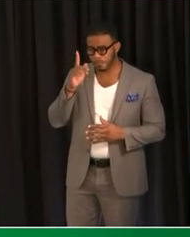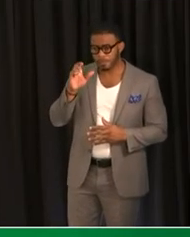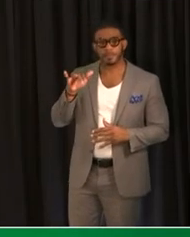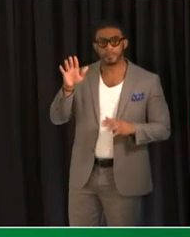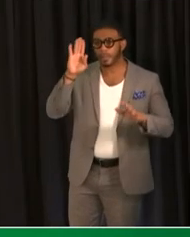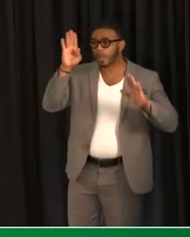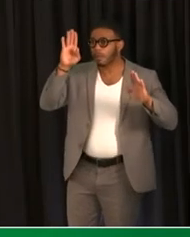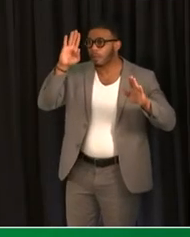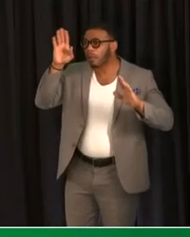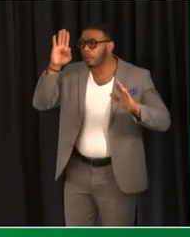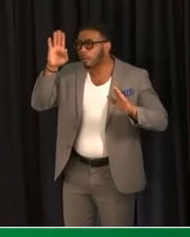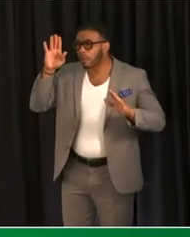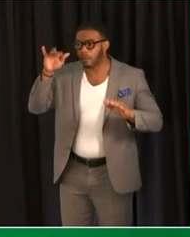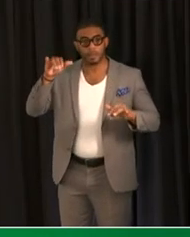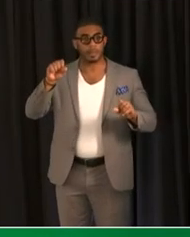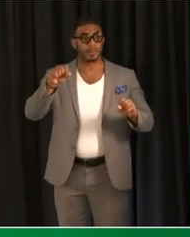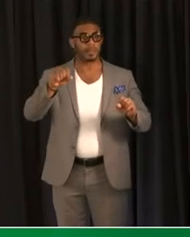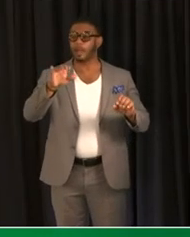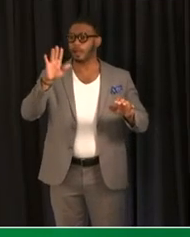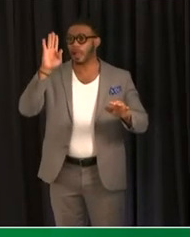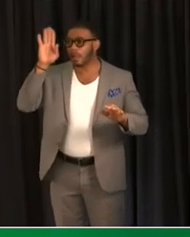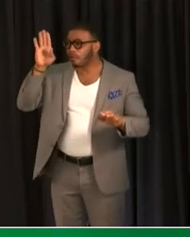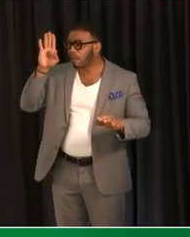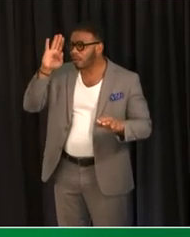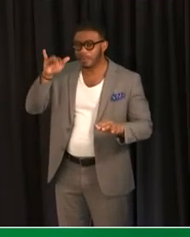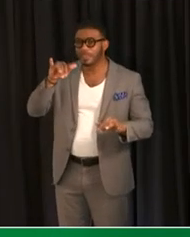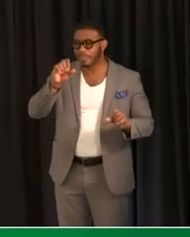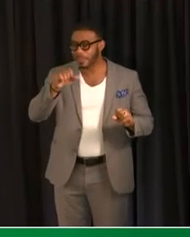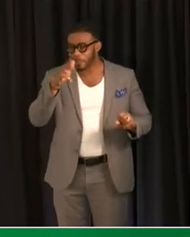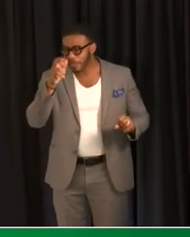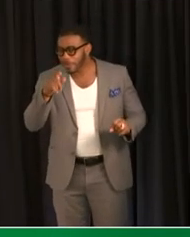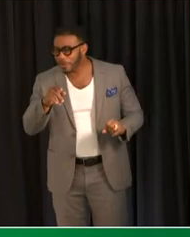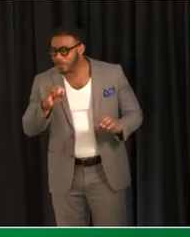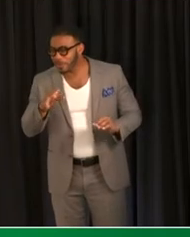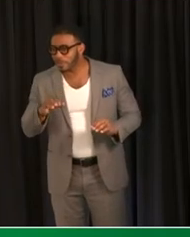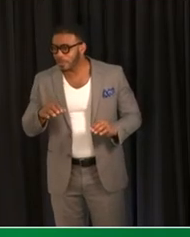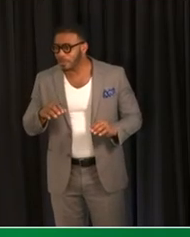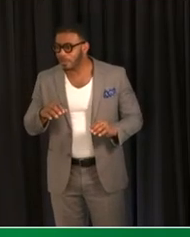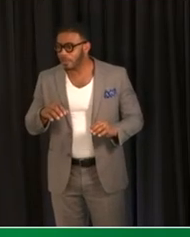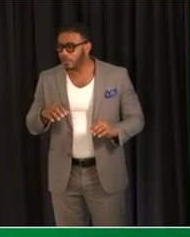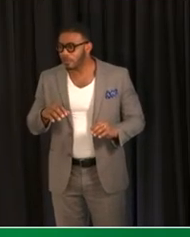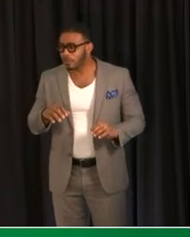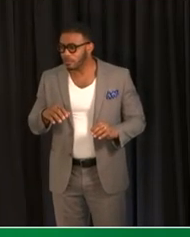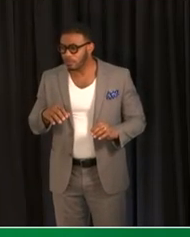think I heard it. Yeah, hello? Yes, Denise. Yeah, hello? Yes, we can hear you.